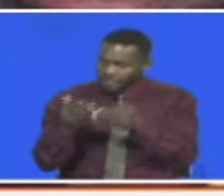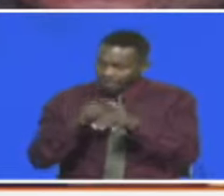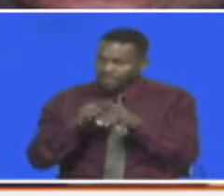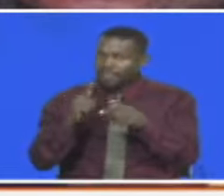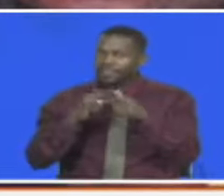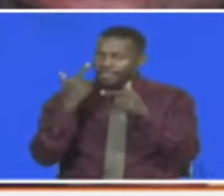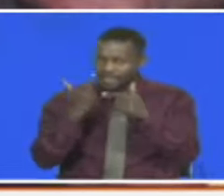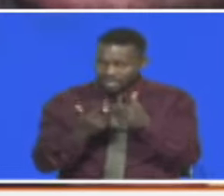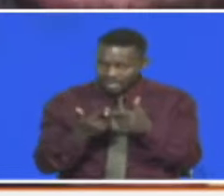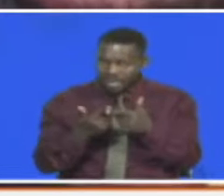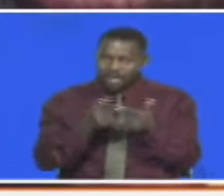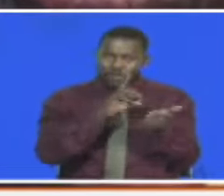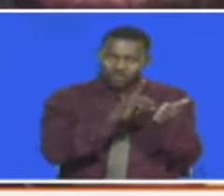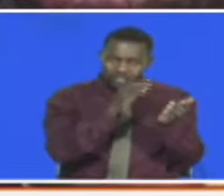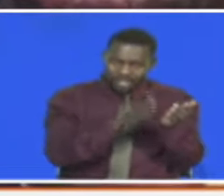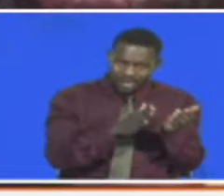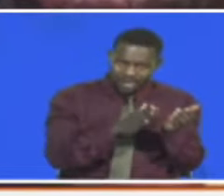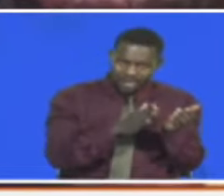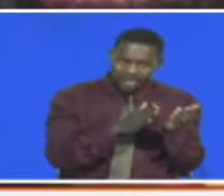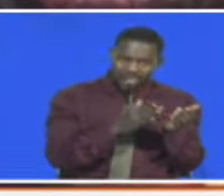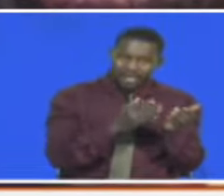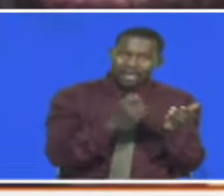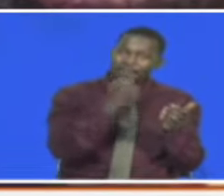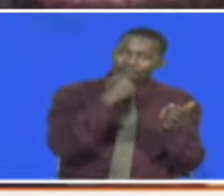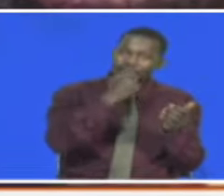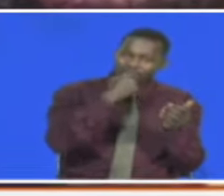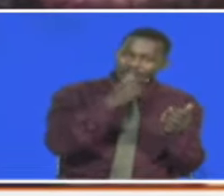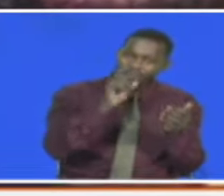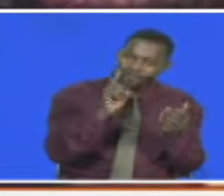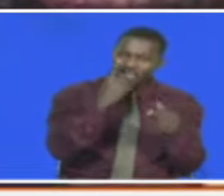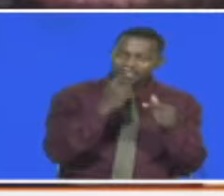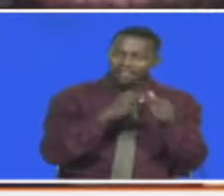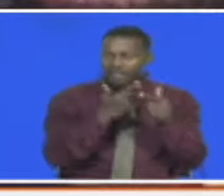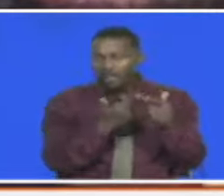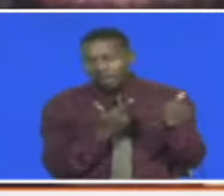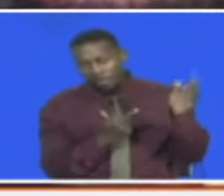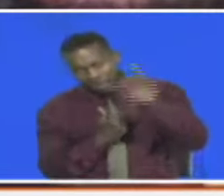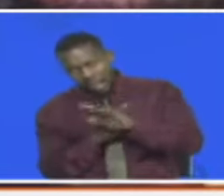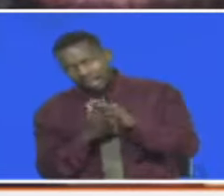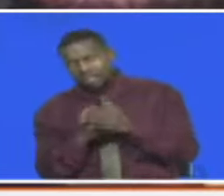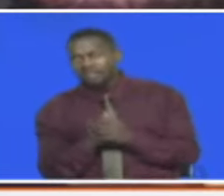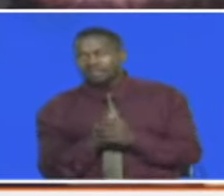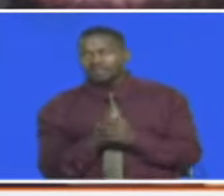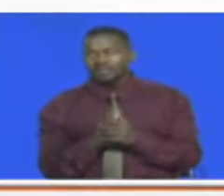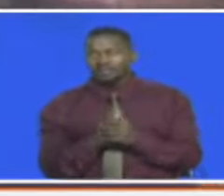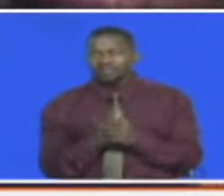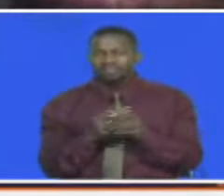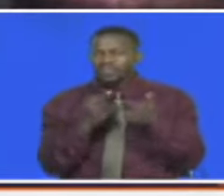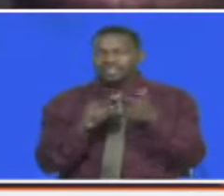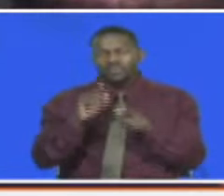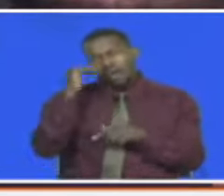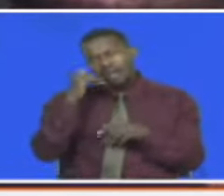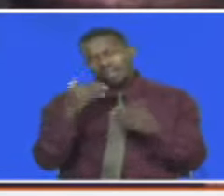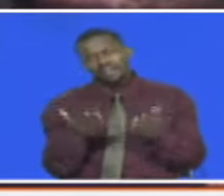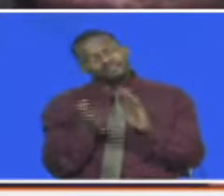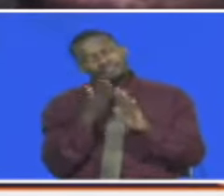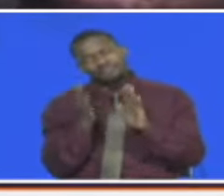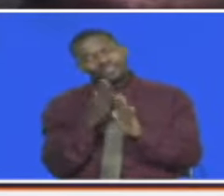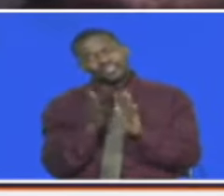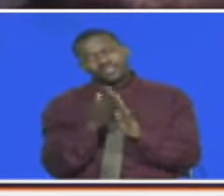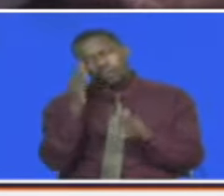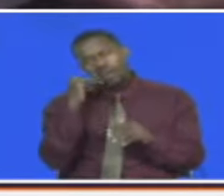be attended to by doctors, then even comes back, there was nothing that stopped us from allowing him to do that. And at the end of the